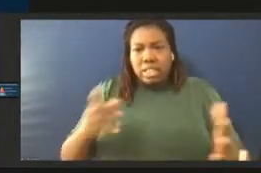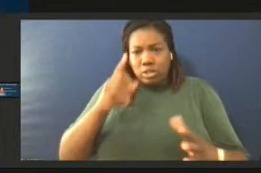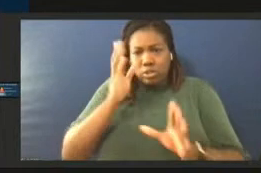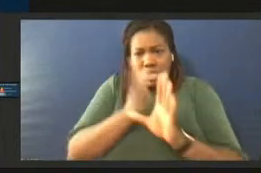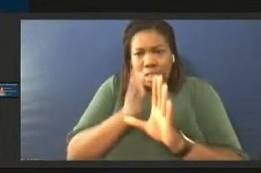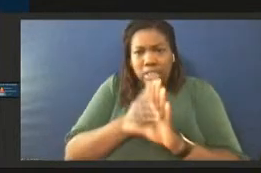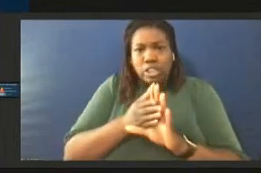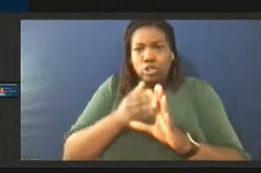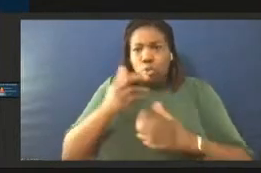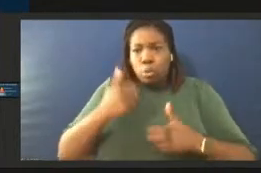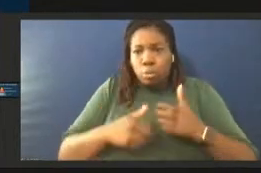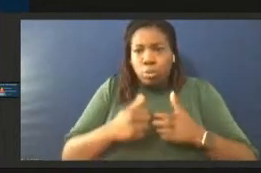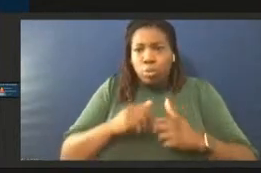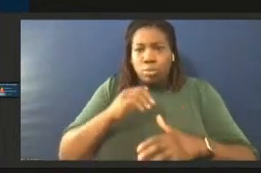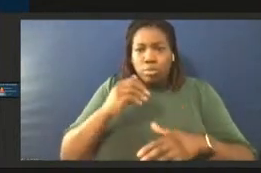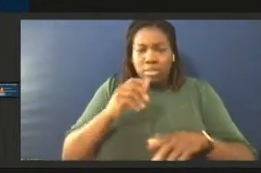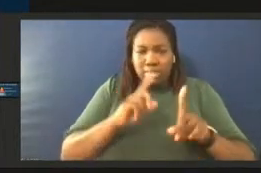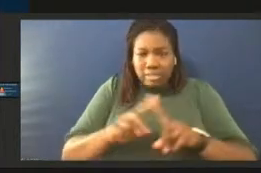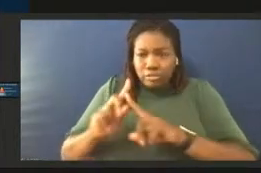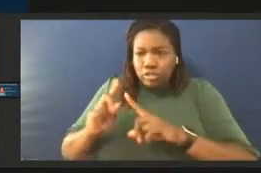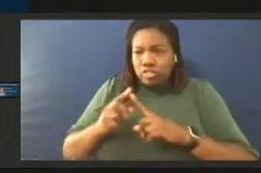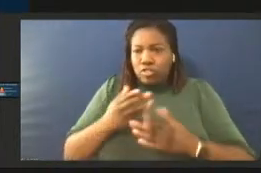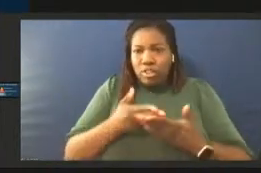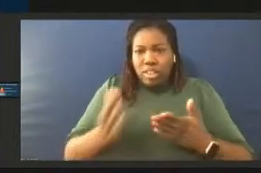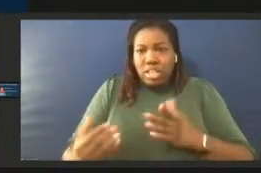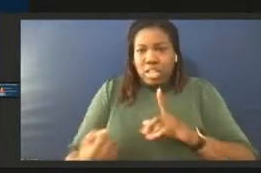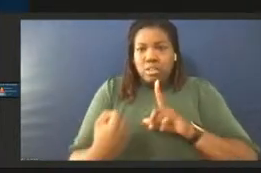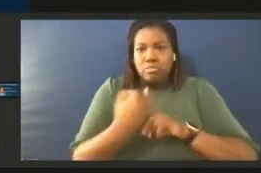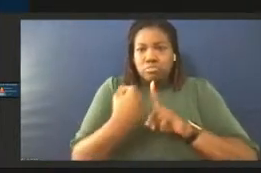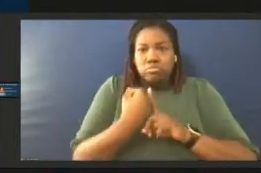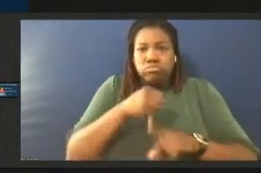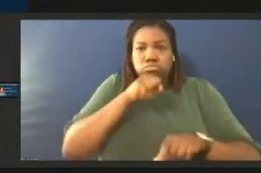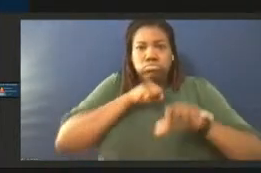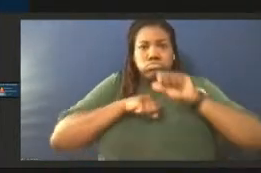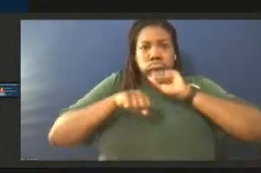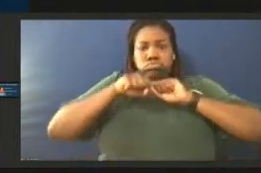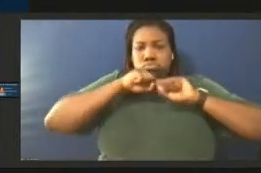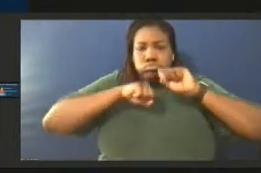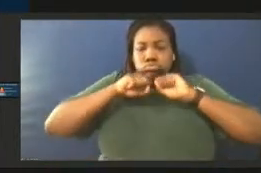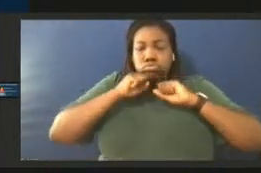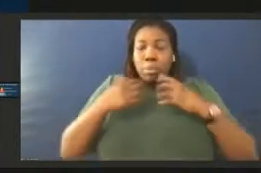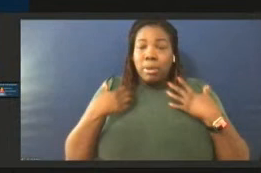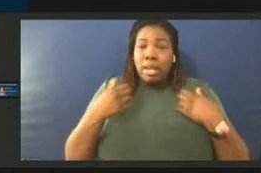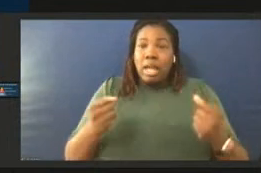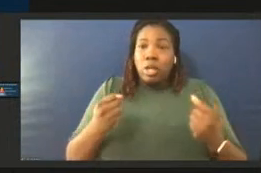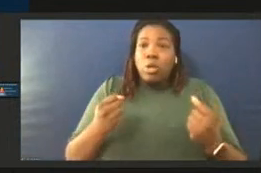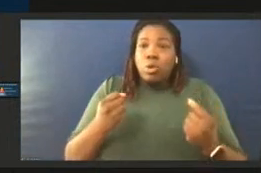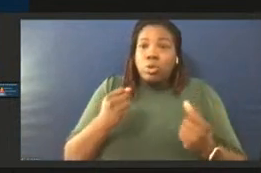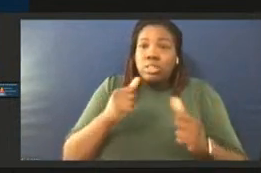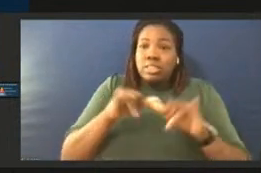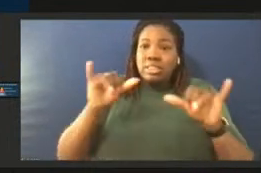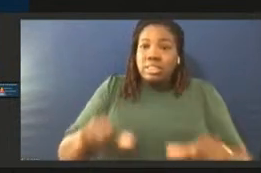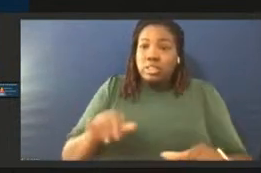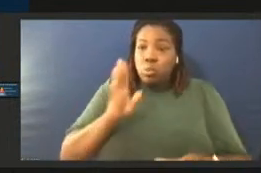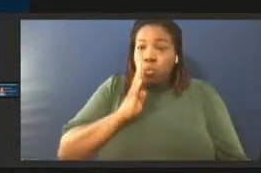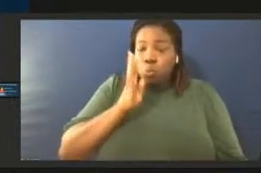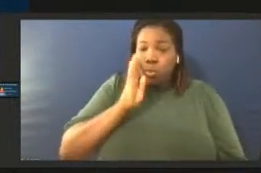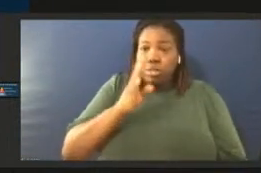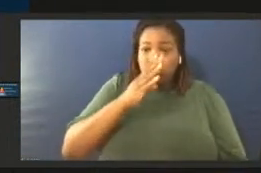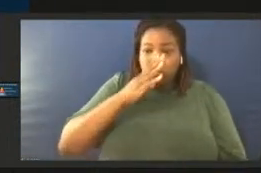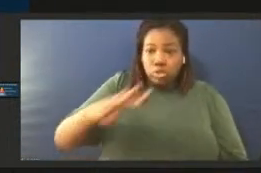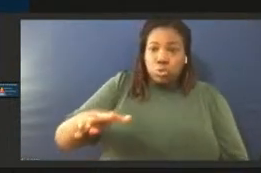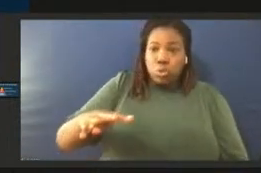distress because of all the issues that they're dealing with. But we have a healthcare system that basically will ignore them until they reach